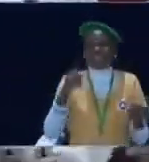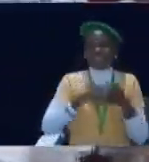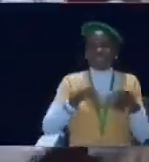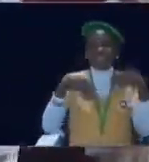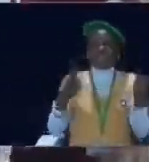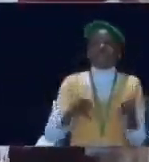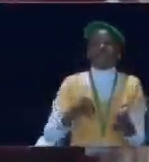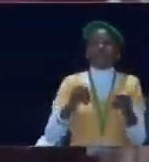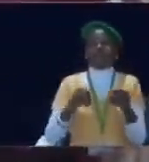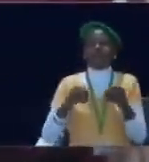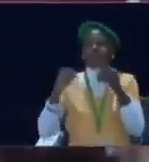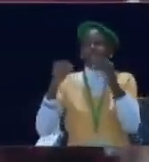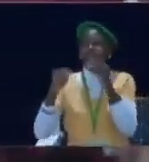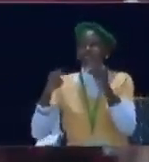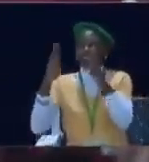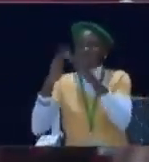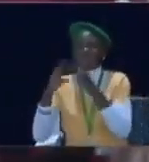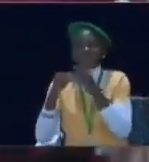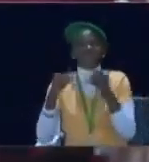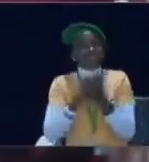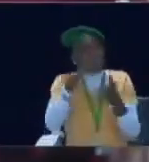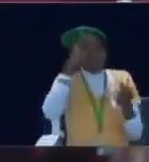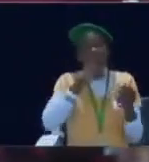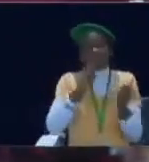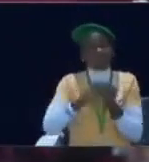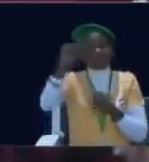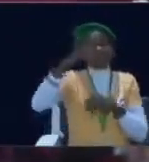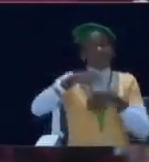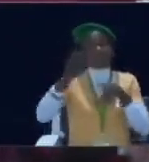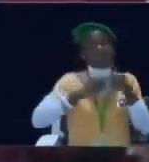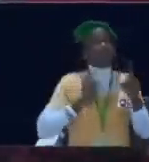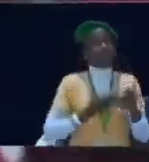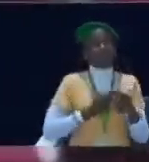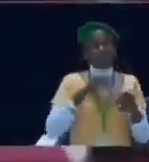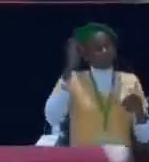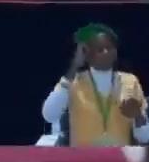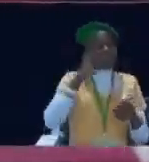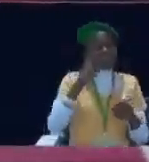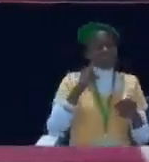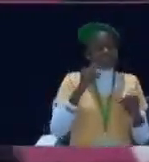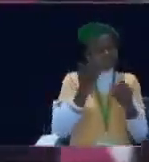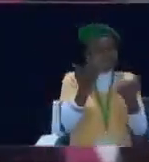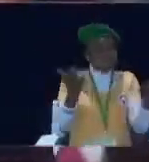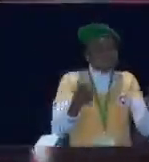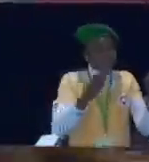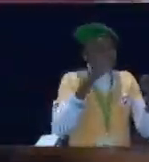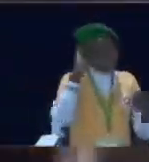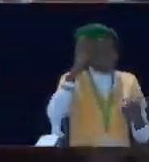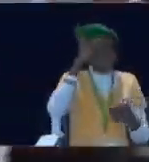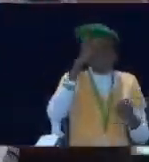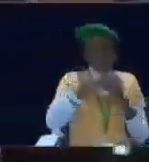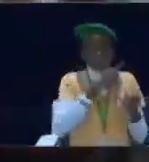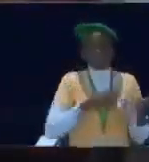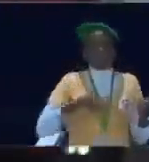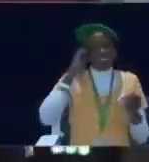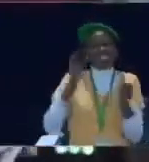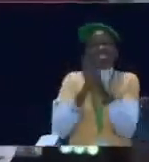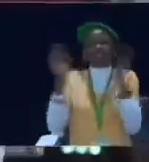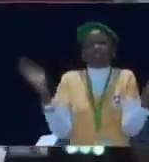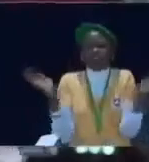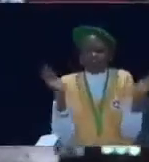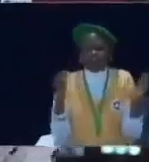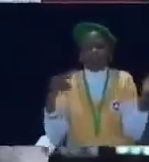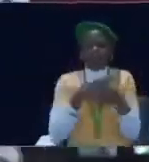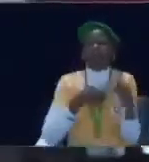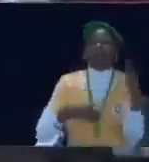away from us. That man is our father in the Lord. He asked for a boy's quarter and the Lord enlarged him and